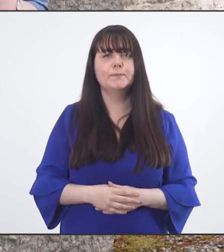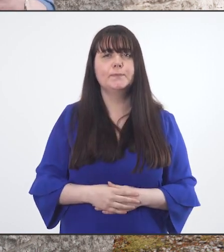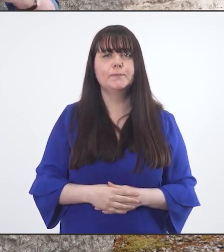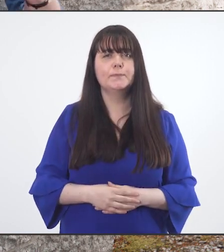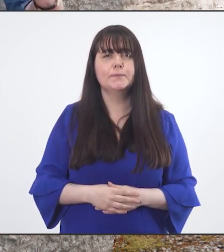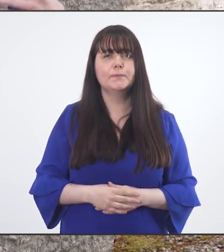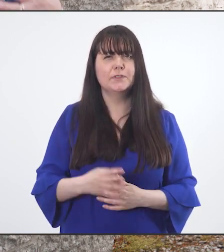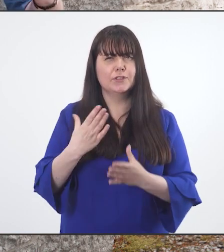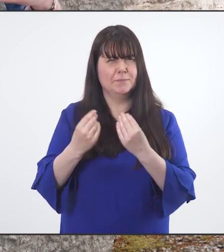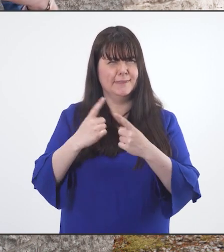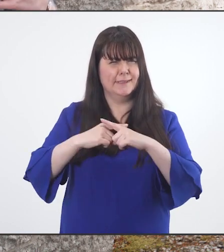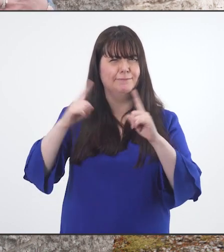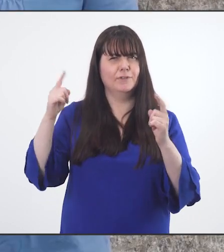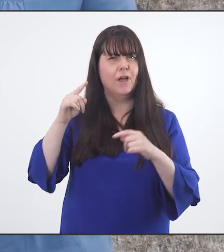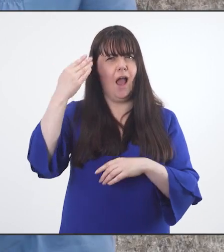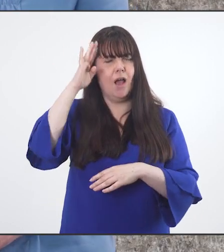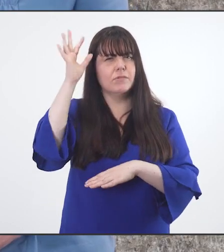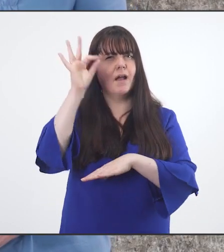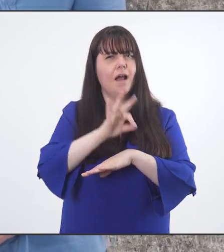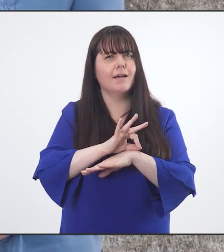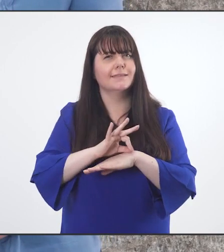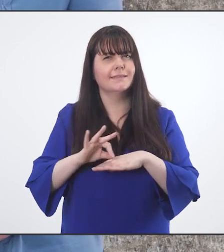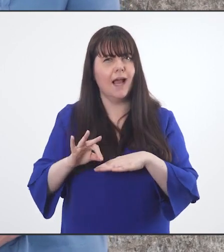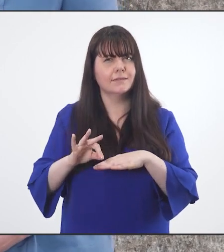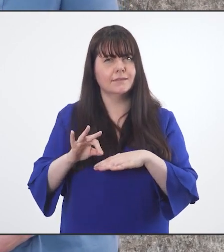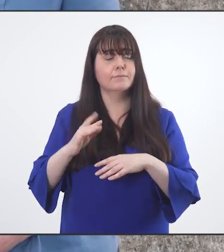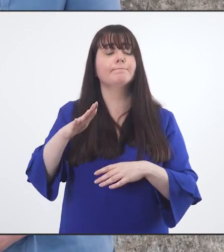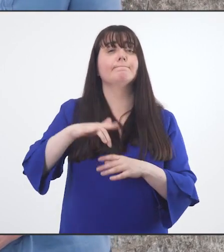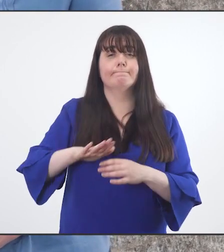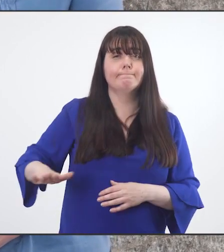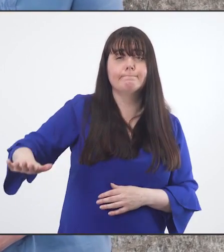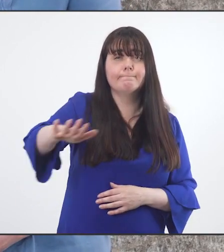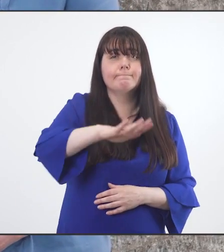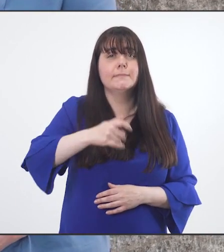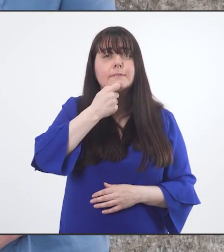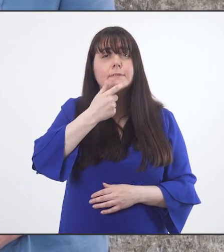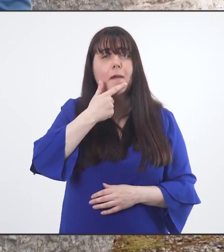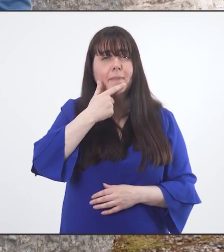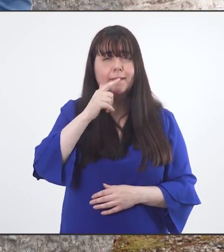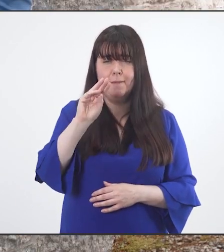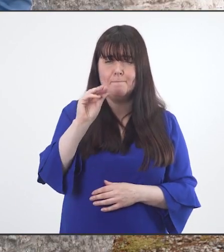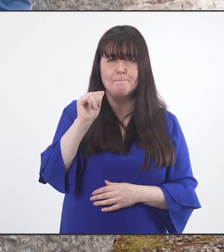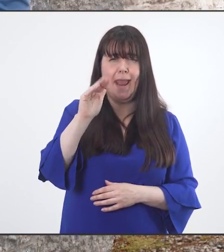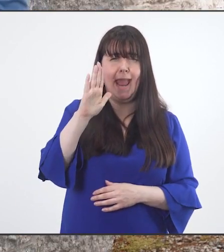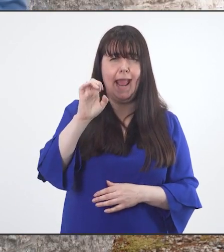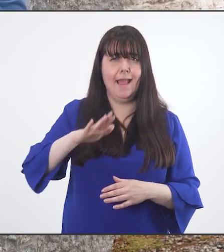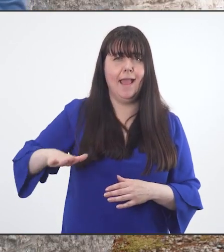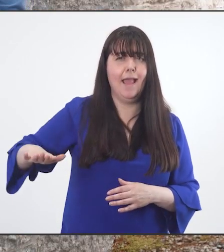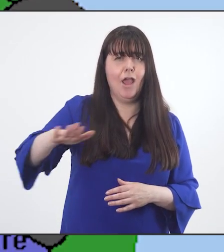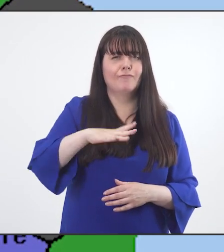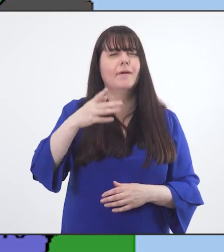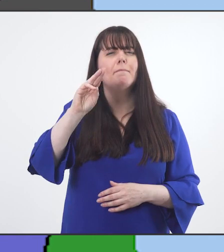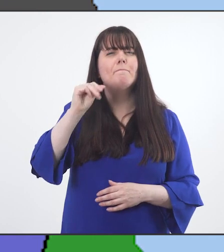a dwelling actually attached to a church, is once more something that's quite unusual to Irish architecture. It's seen particularly around